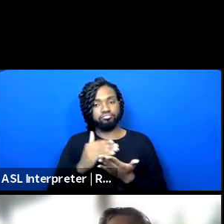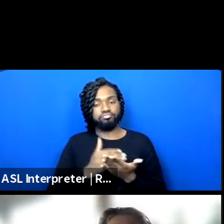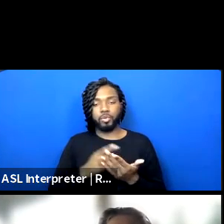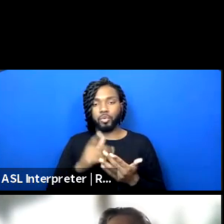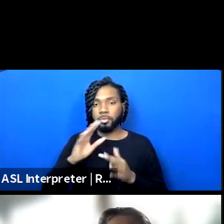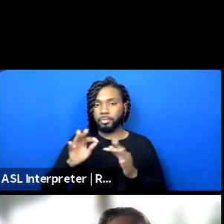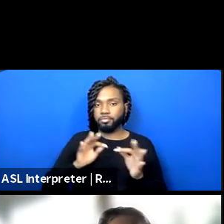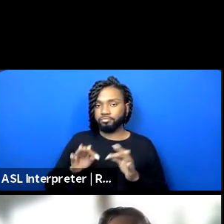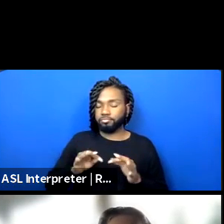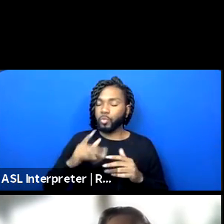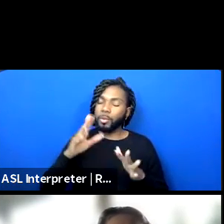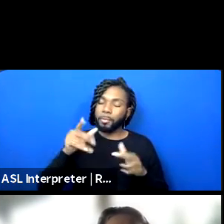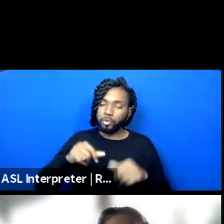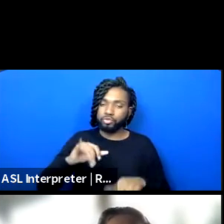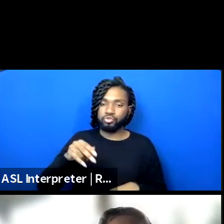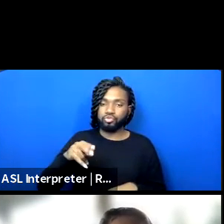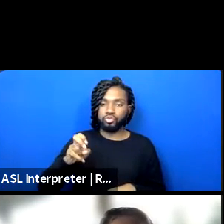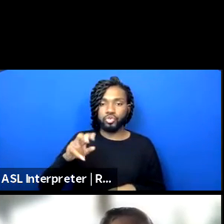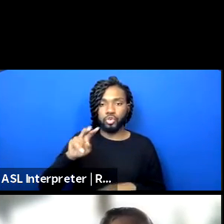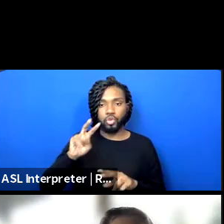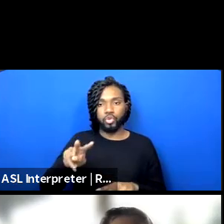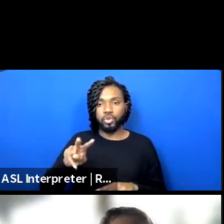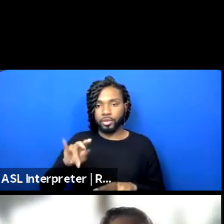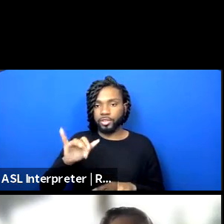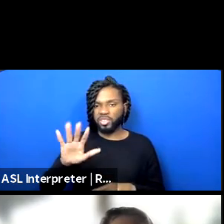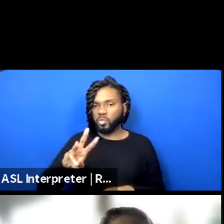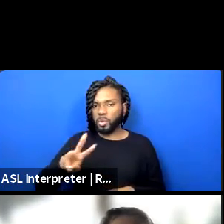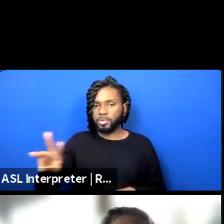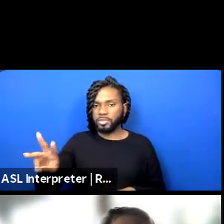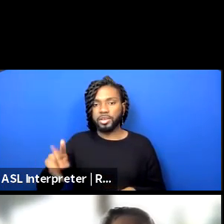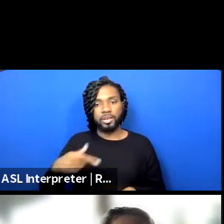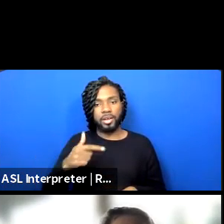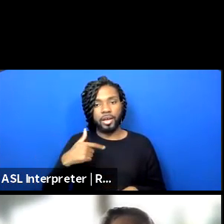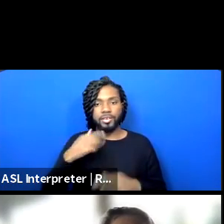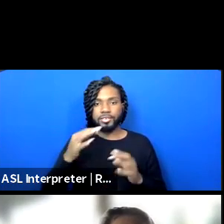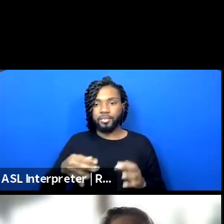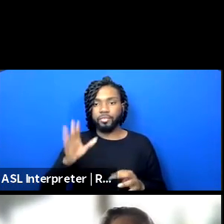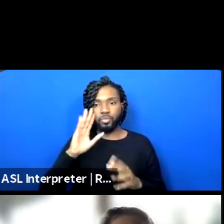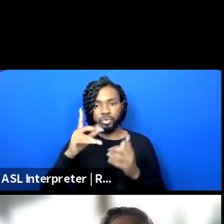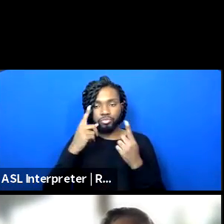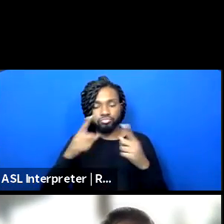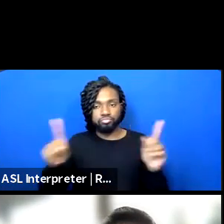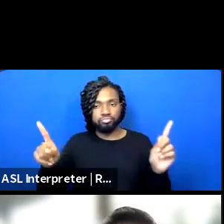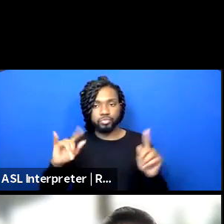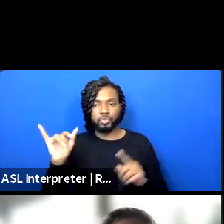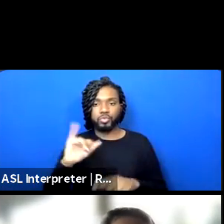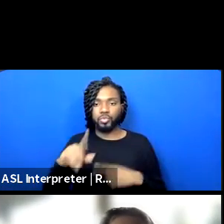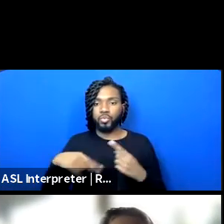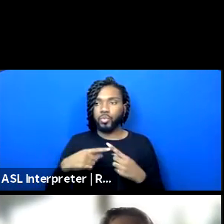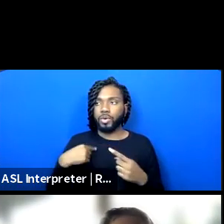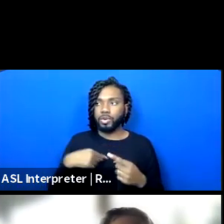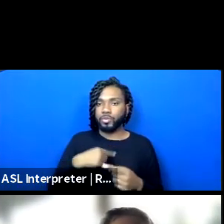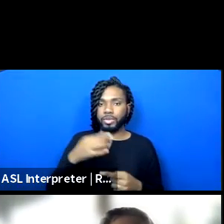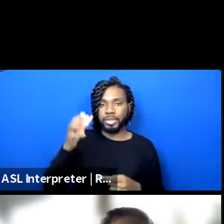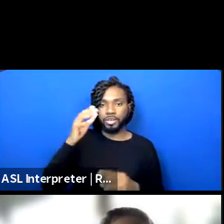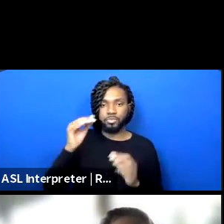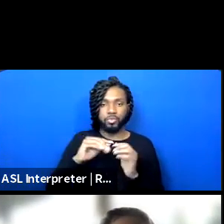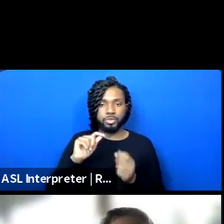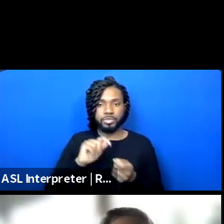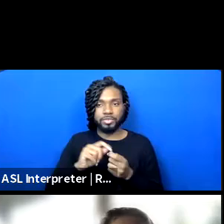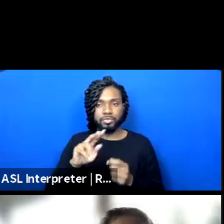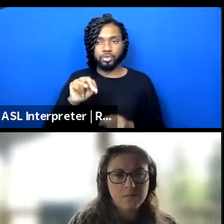check out the arts.gov website. And, you know, I will certainly let everybody know when we hear more specific